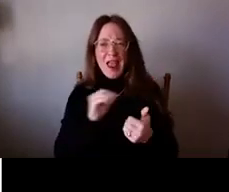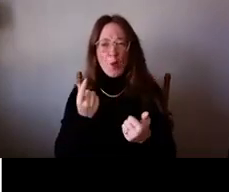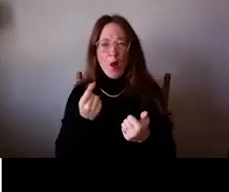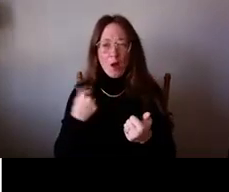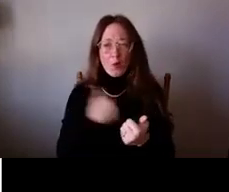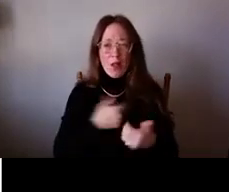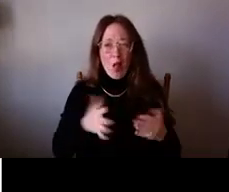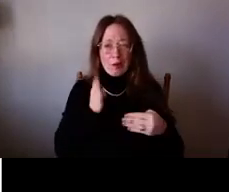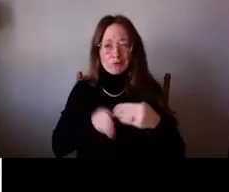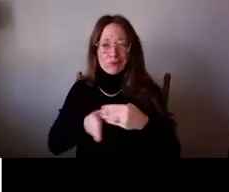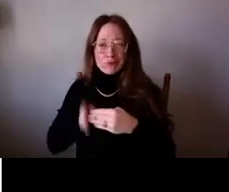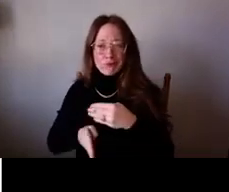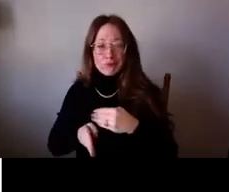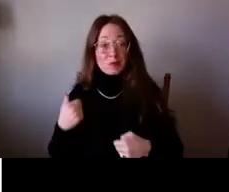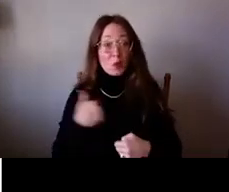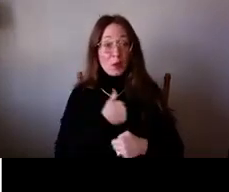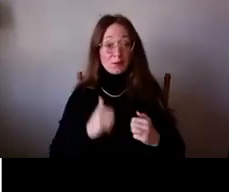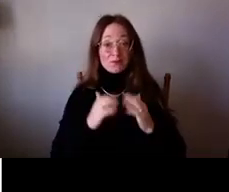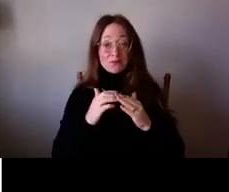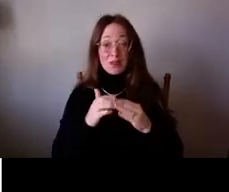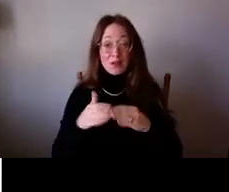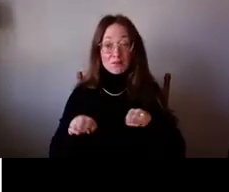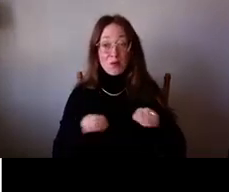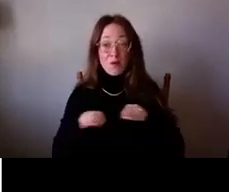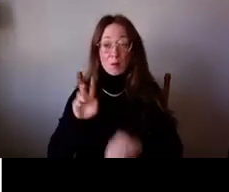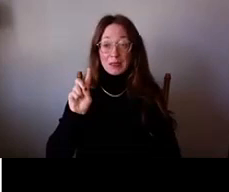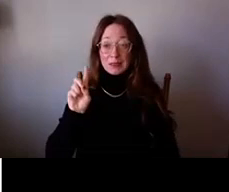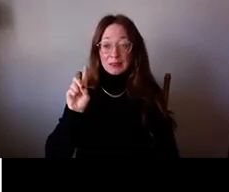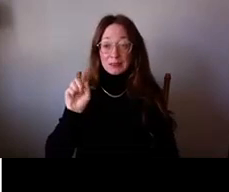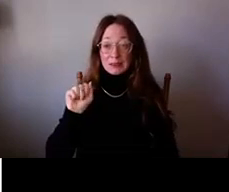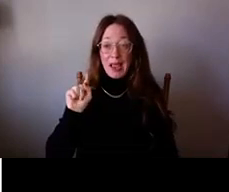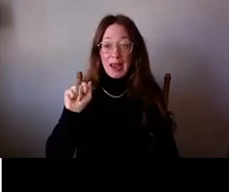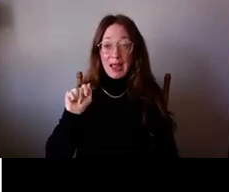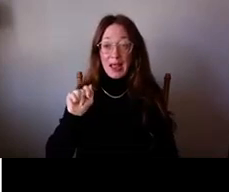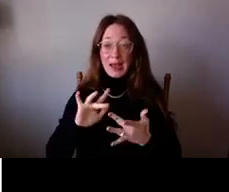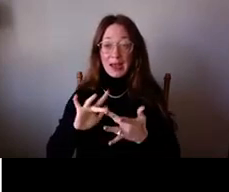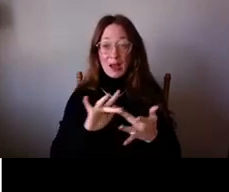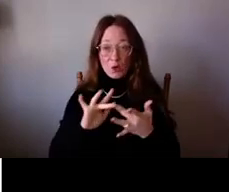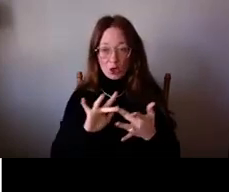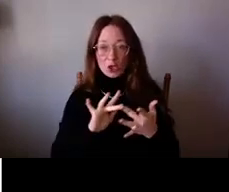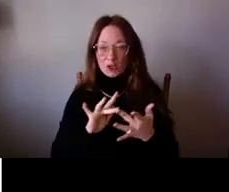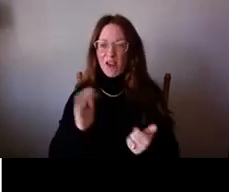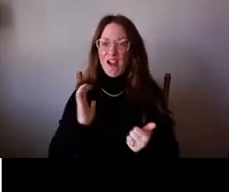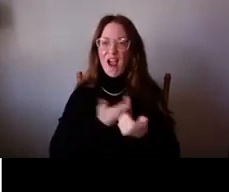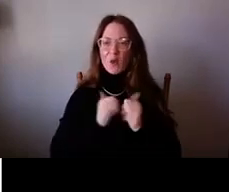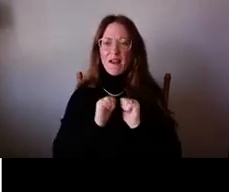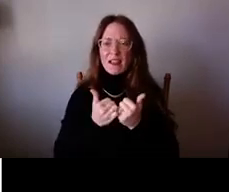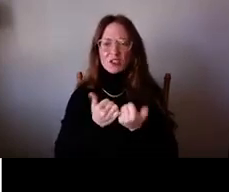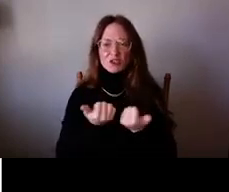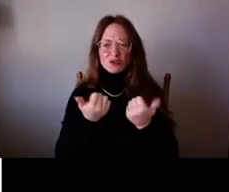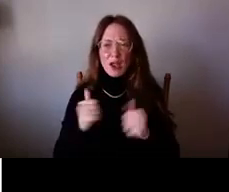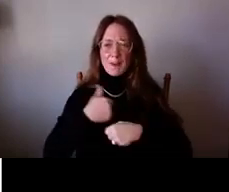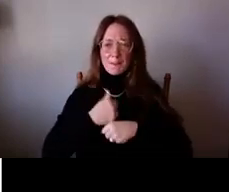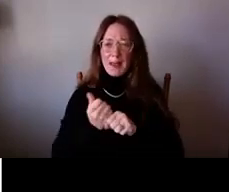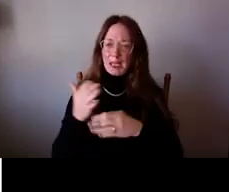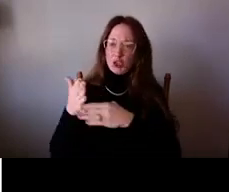We established a performance data work group. That's RSA and VR agencies are trying to create a shared vision